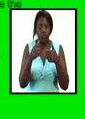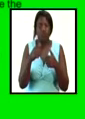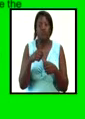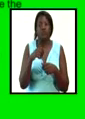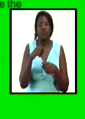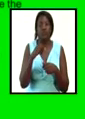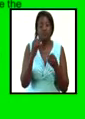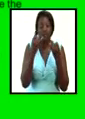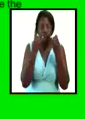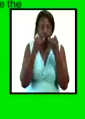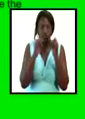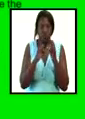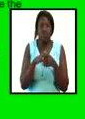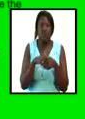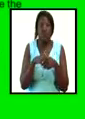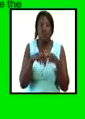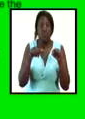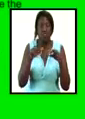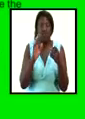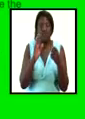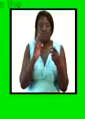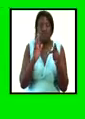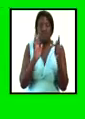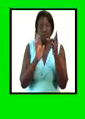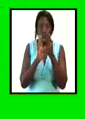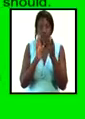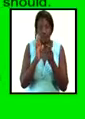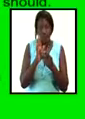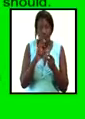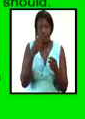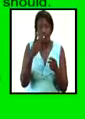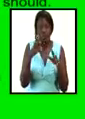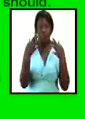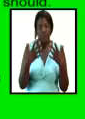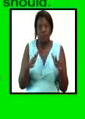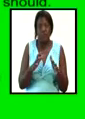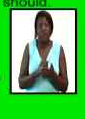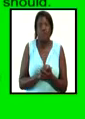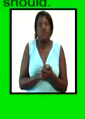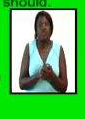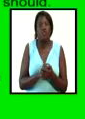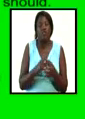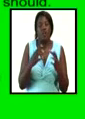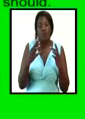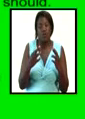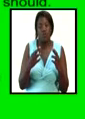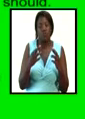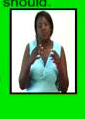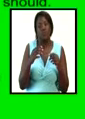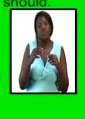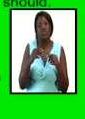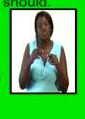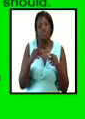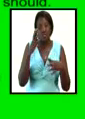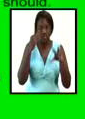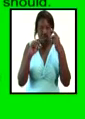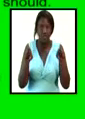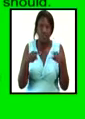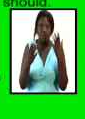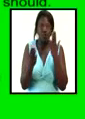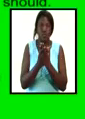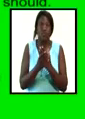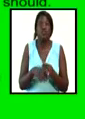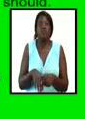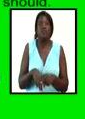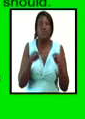second program in our JSC English Second Language series. We hope you've learned something new from it. Here's the SMS question for